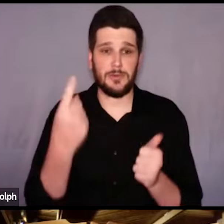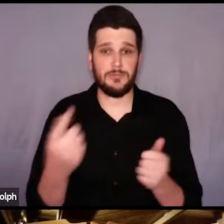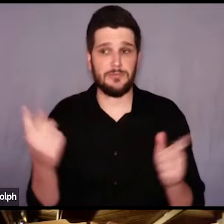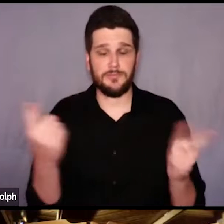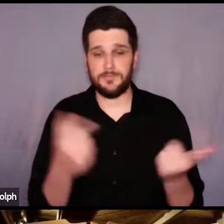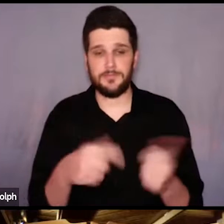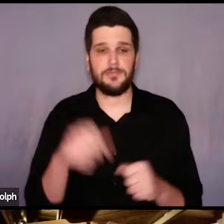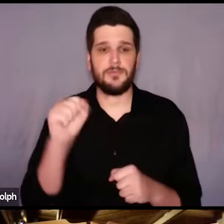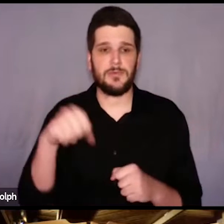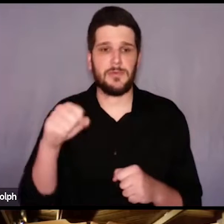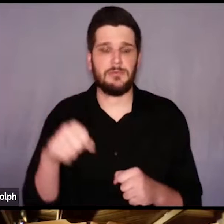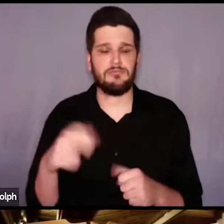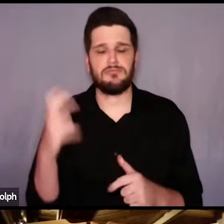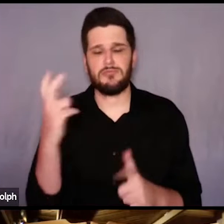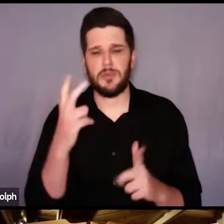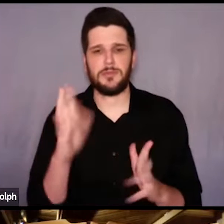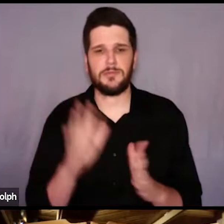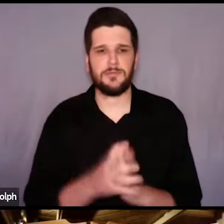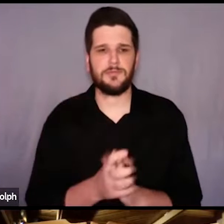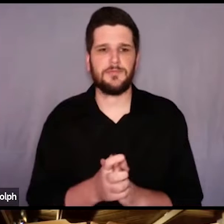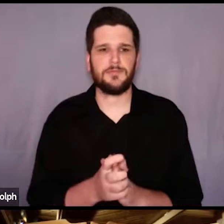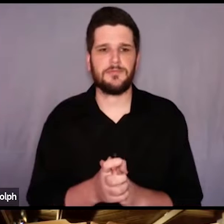Awesome. All right, here.